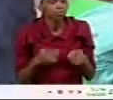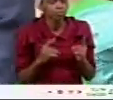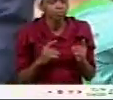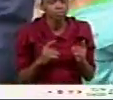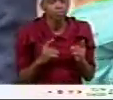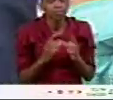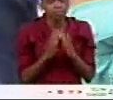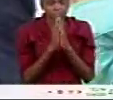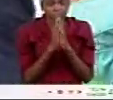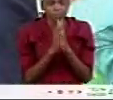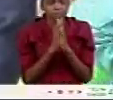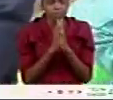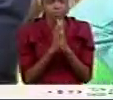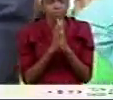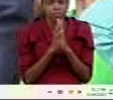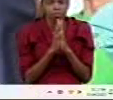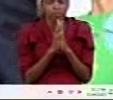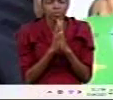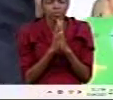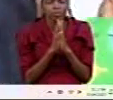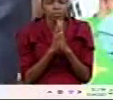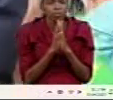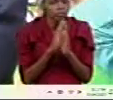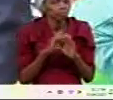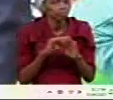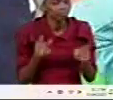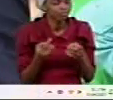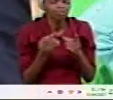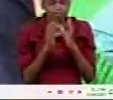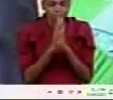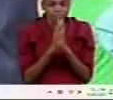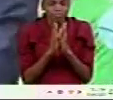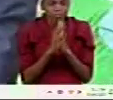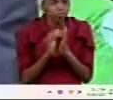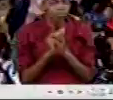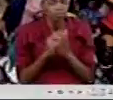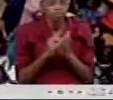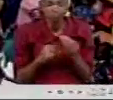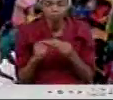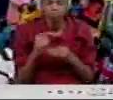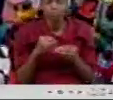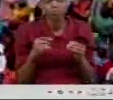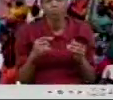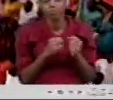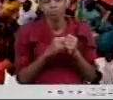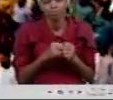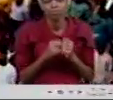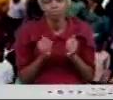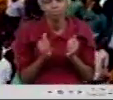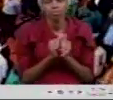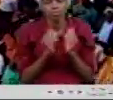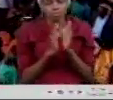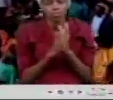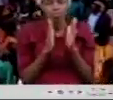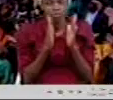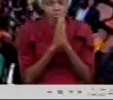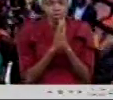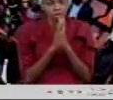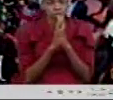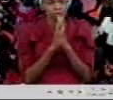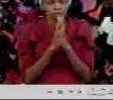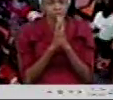prayer. Don't go yet. Make sure you are praying. Make sure you are talking to God. The Lord has spoken to us.